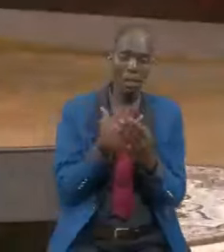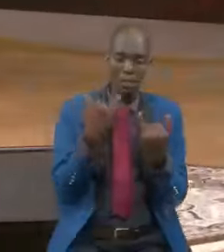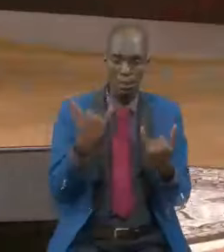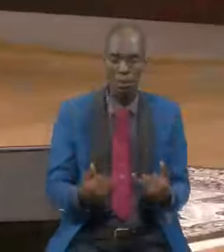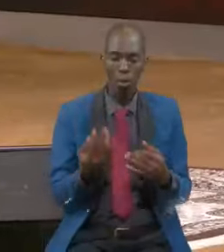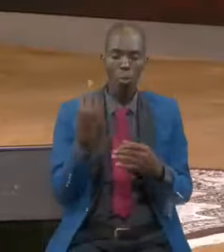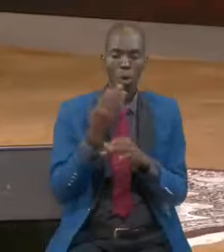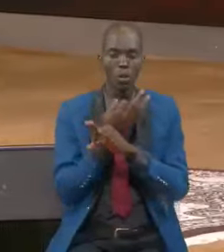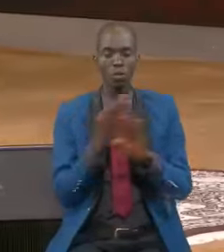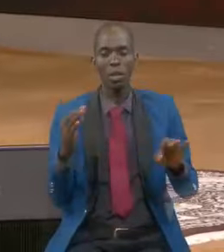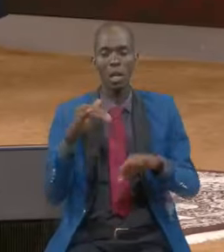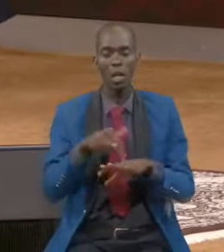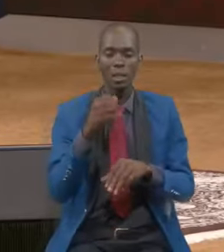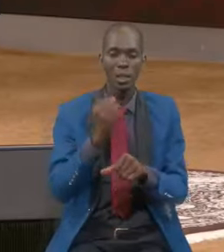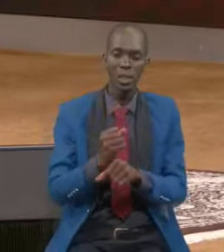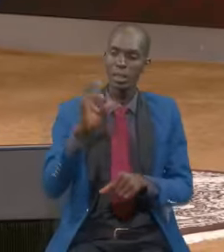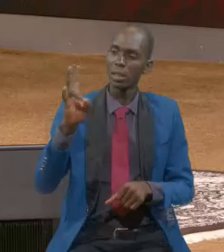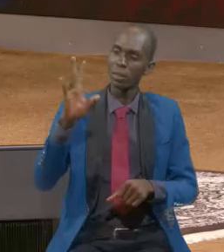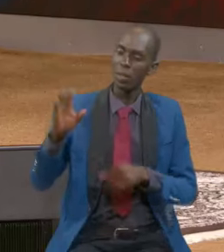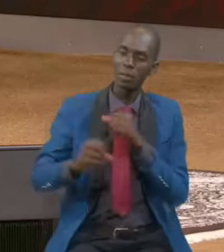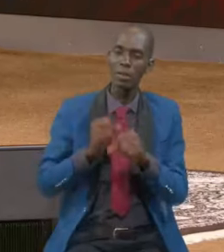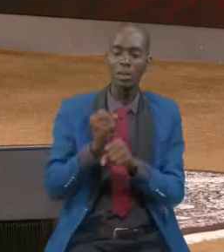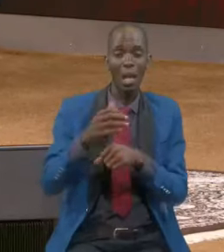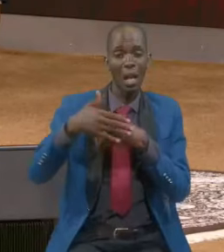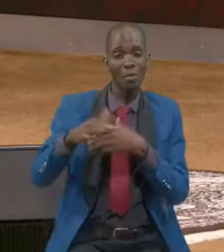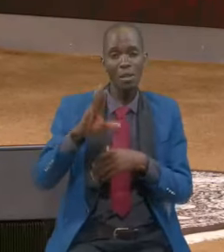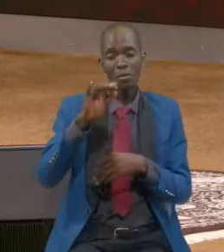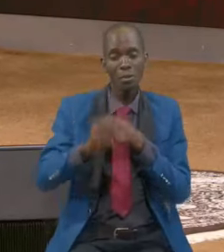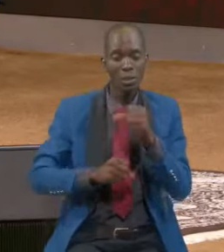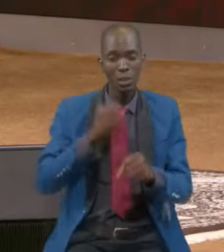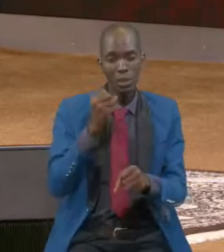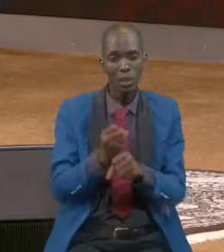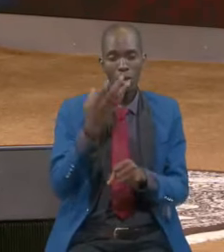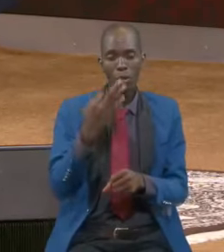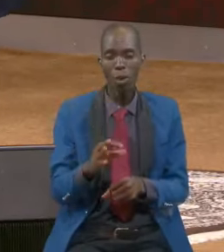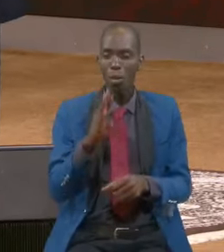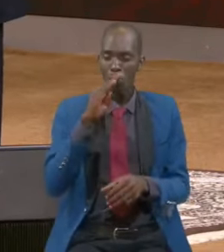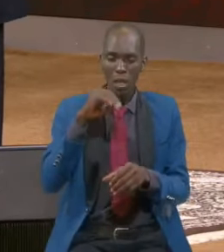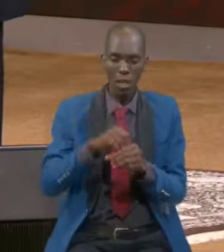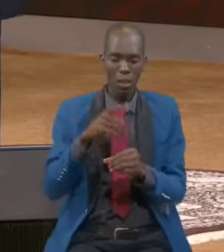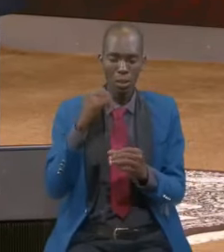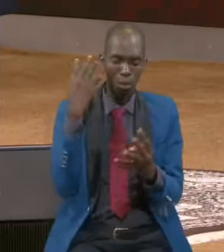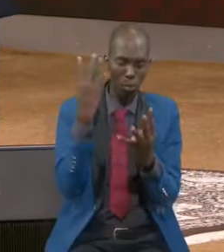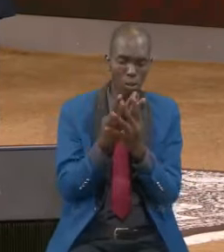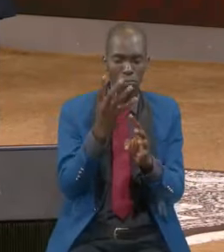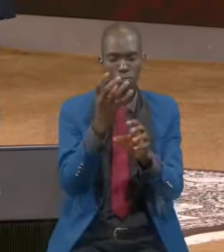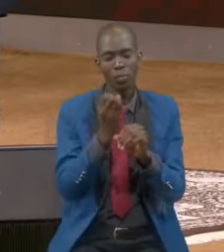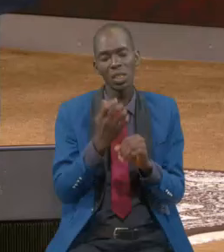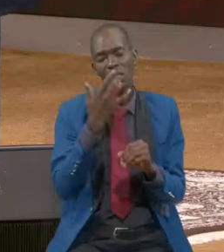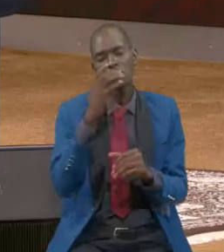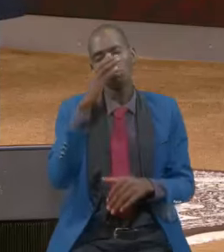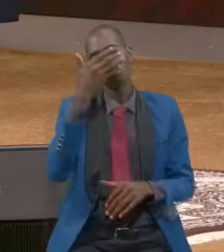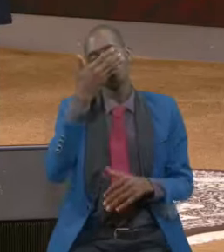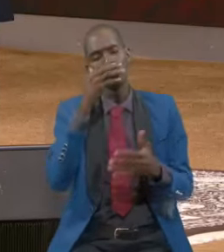he wanted a mirror after 50 years of being inside that place. And when he got a mirror and looked at his